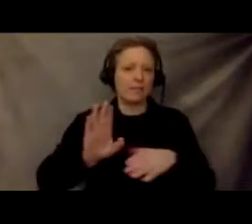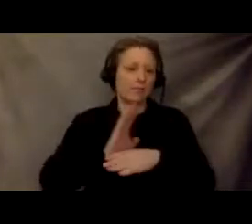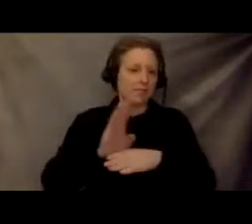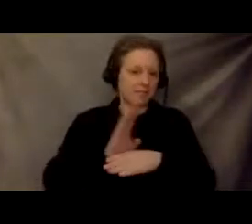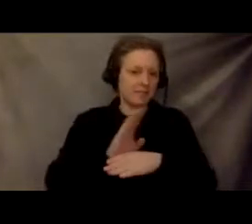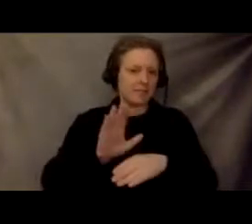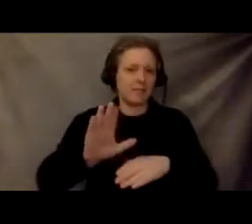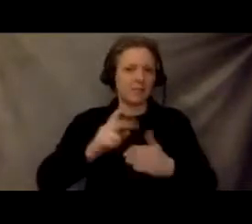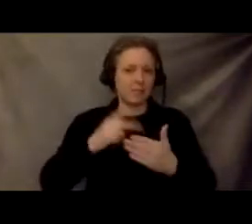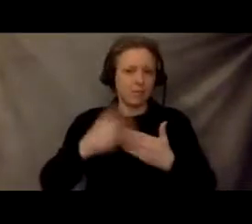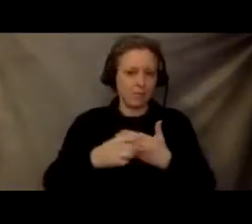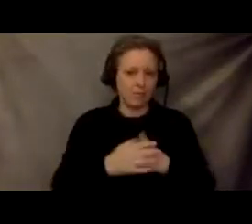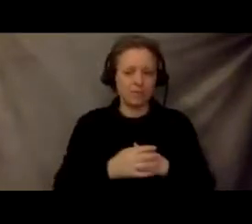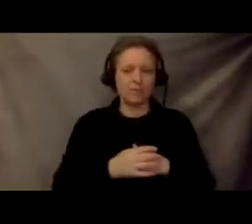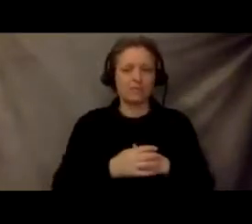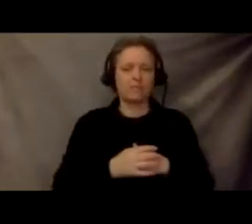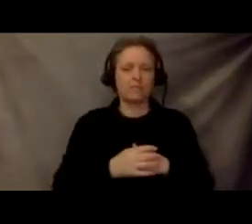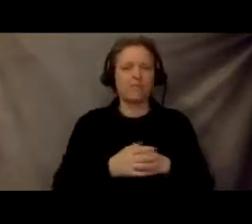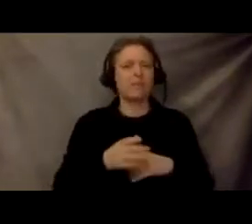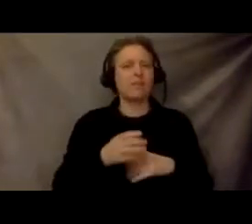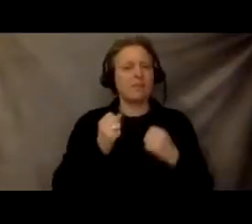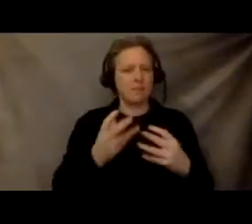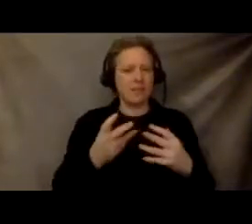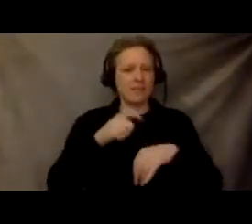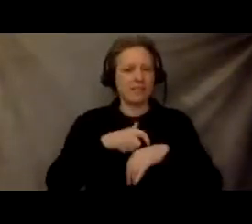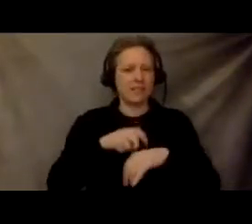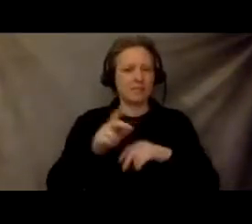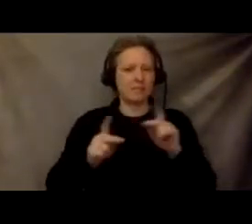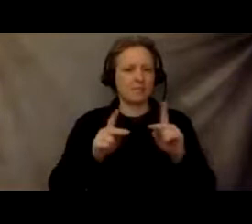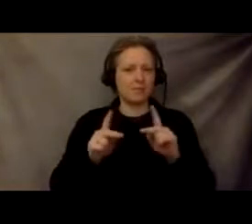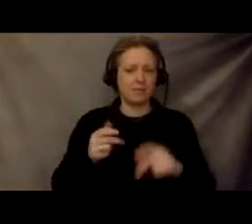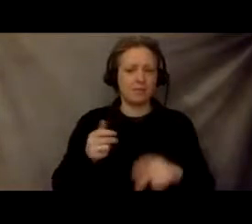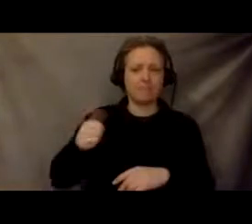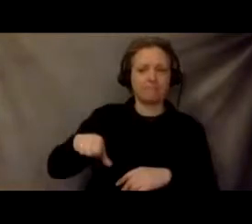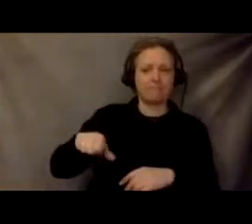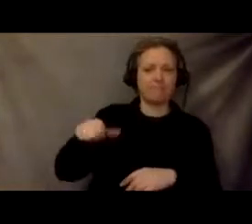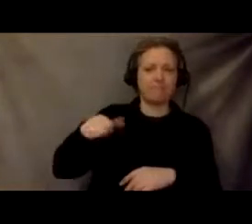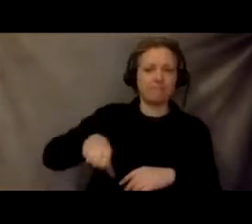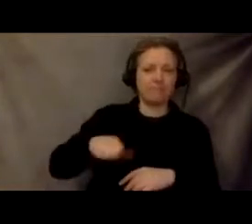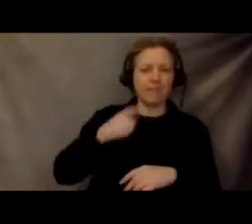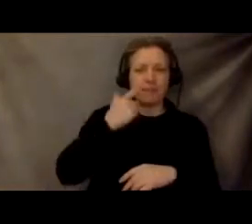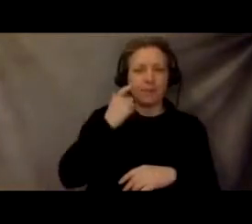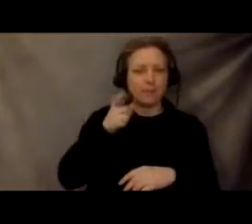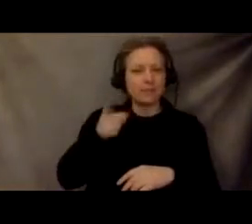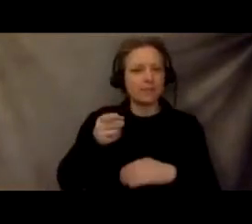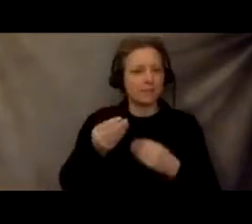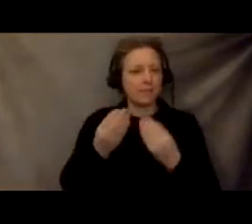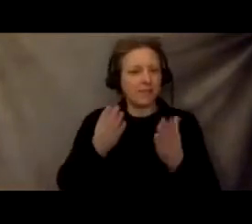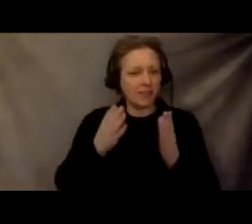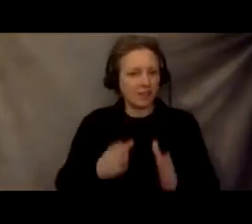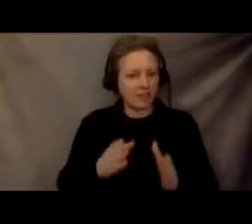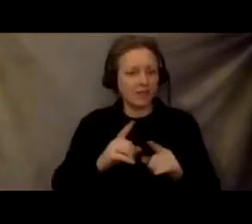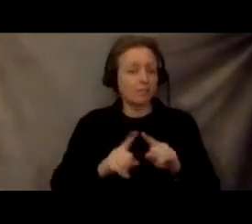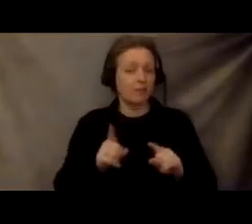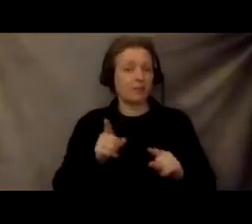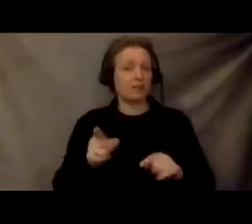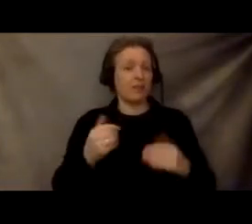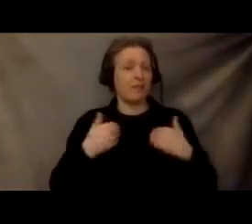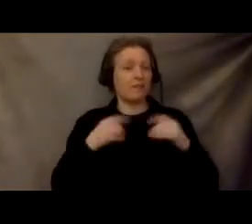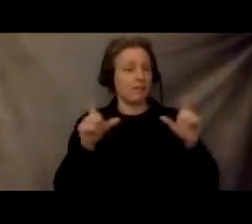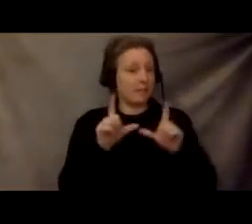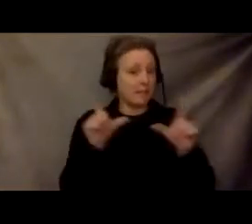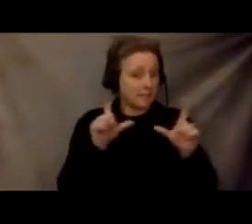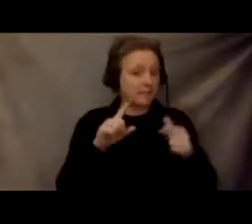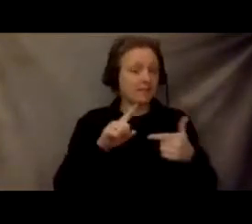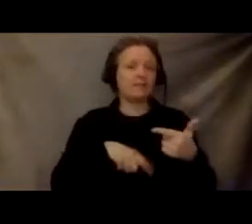just because they are providers. Zakia says they are licensed, have business insurance, and constantly have